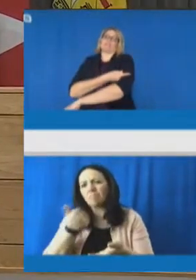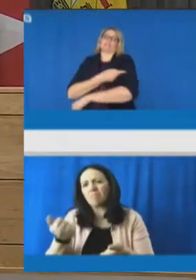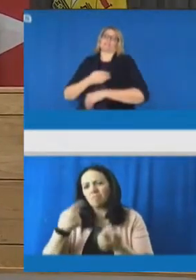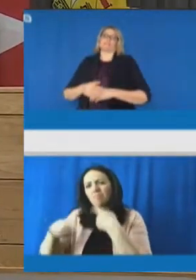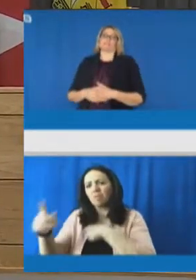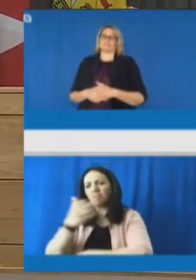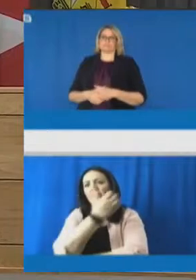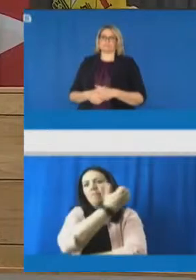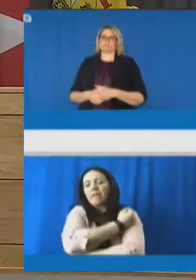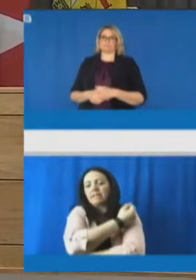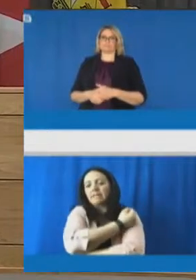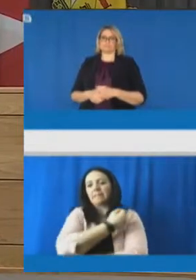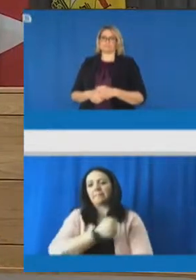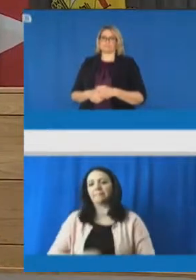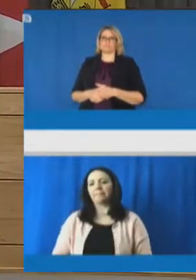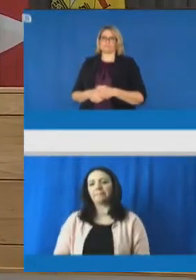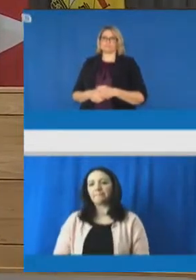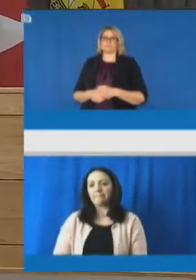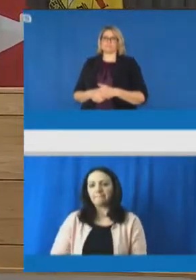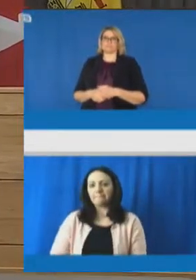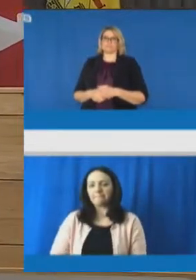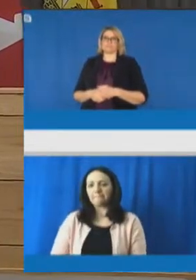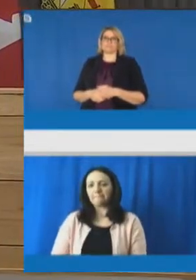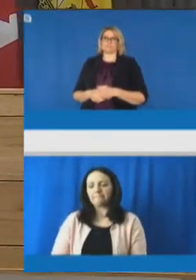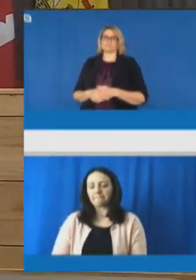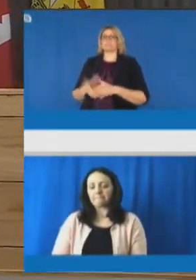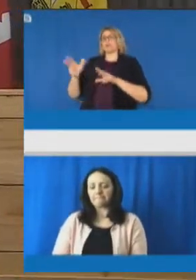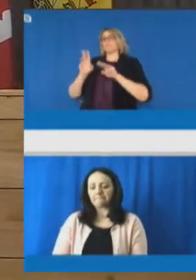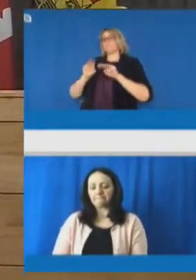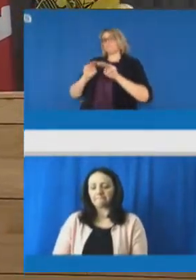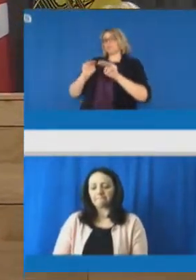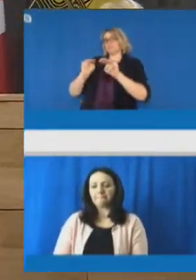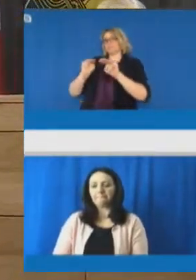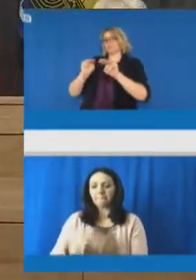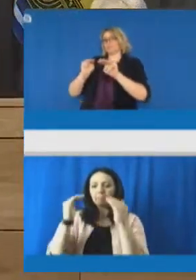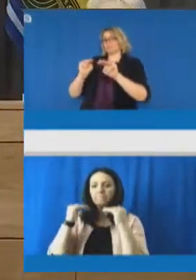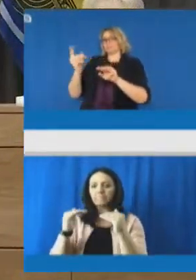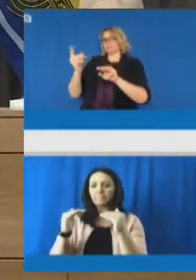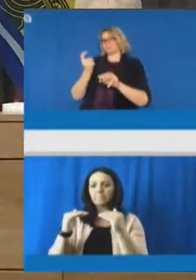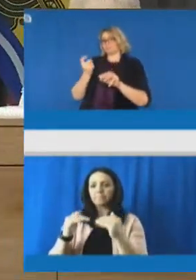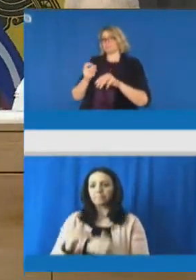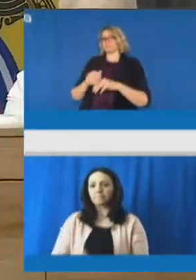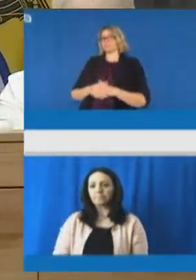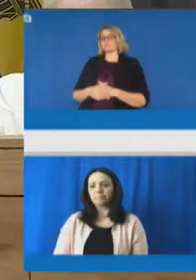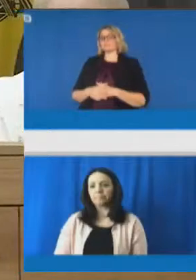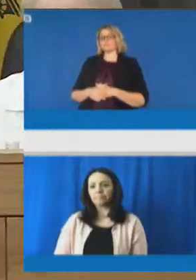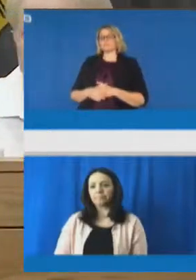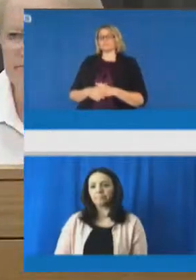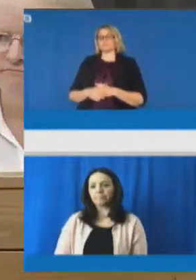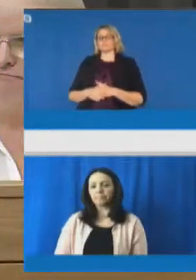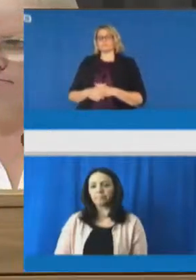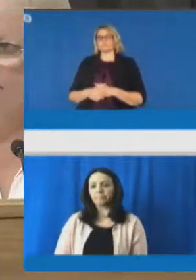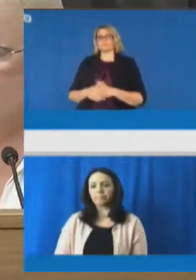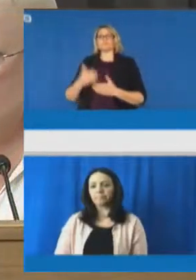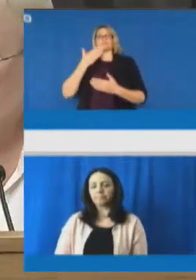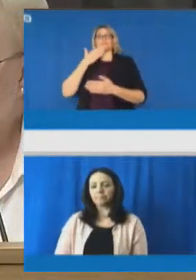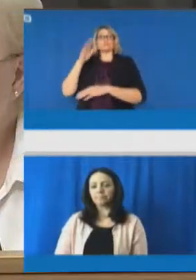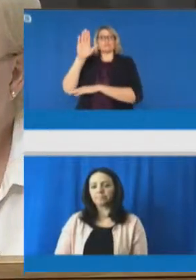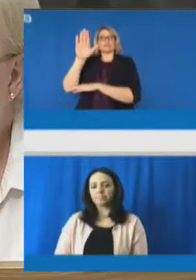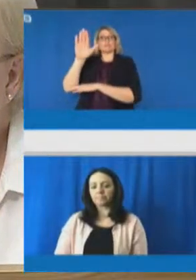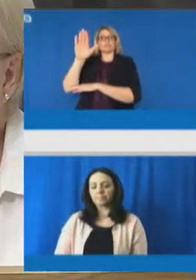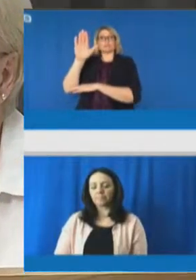some pharmacies in Miramichi who say they aren't receiving vaccine doses until March 23rd. So like I said, can you clarify that,